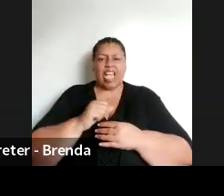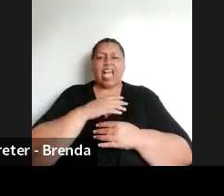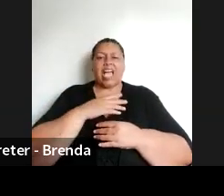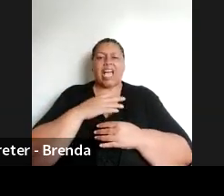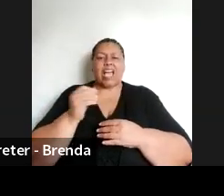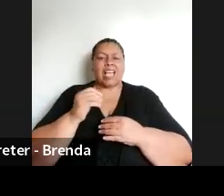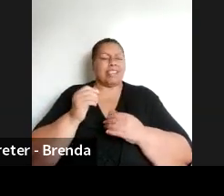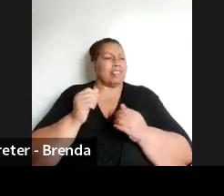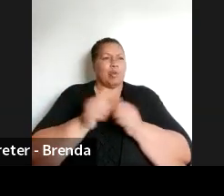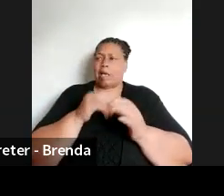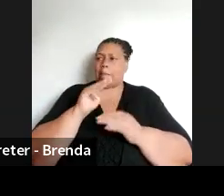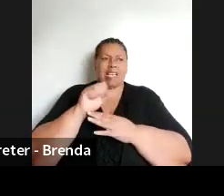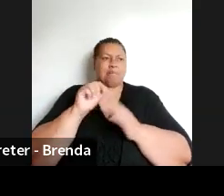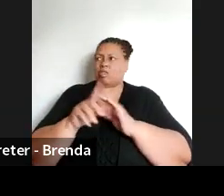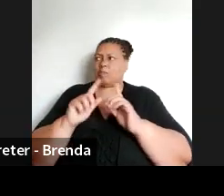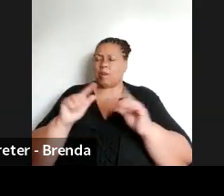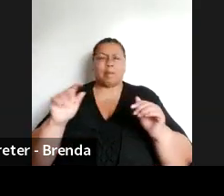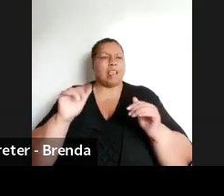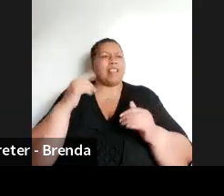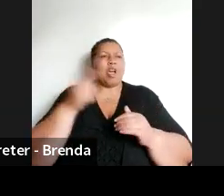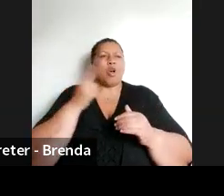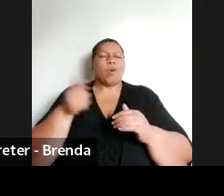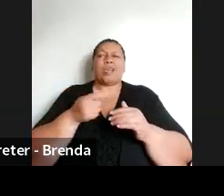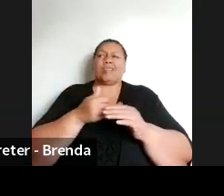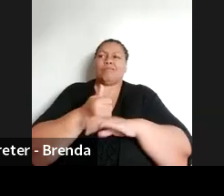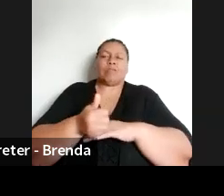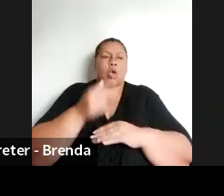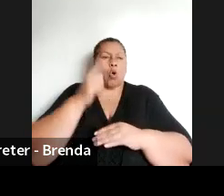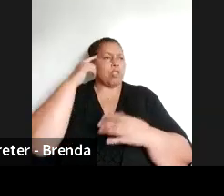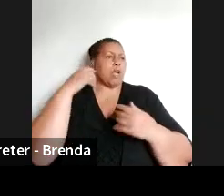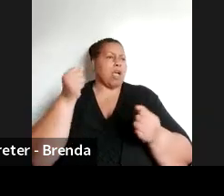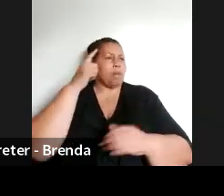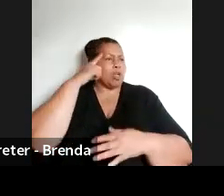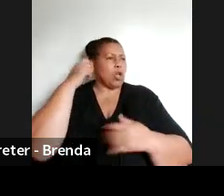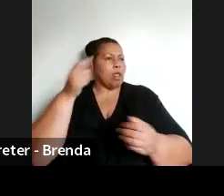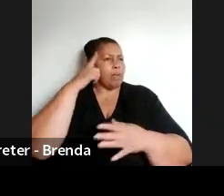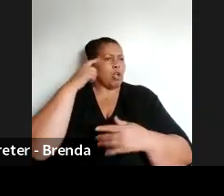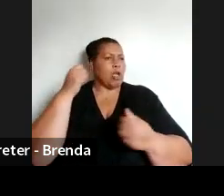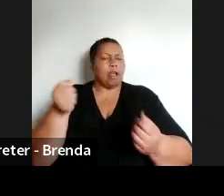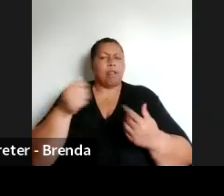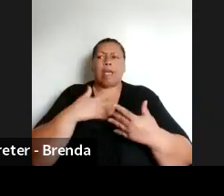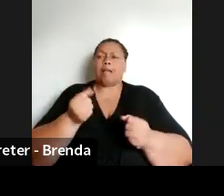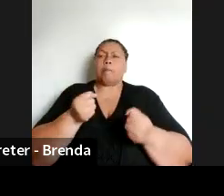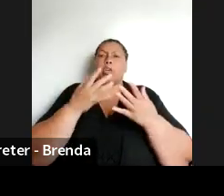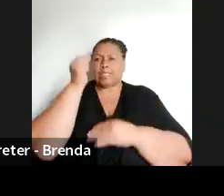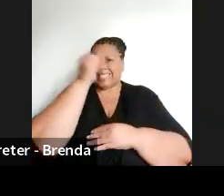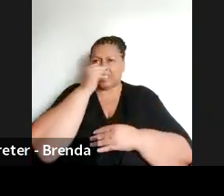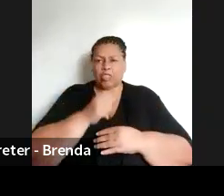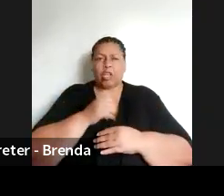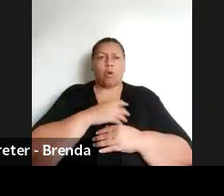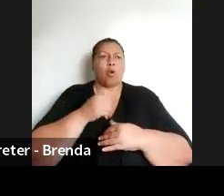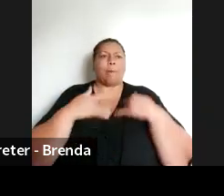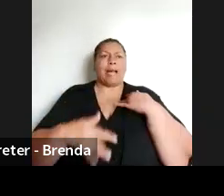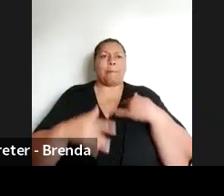all this stuff. And they always say it's a mental health thing, and that people jump towards mostly schizophrenia or bipolar or